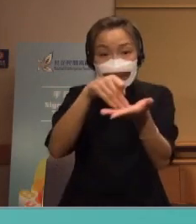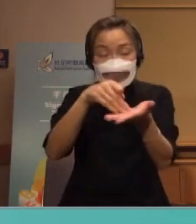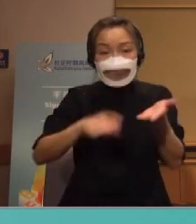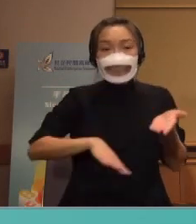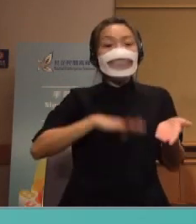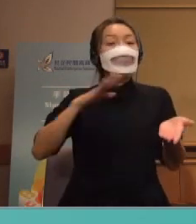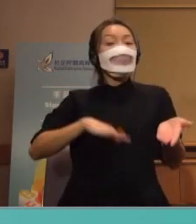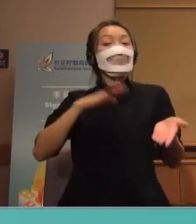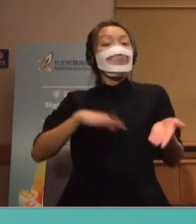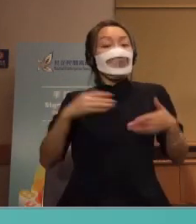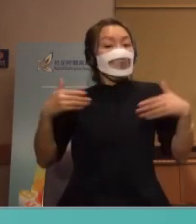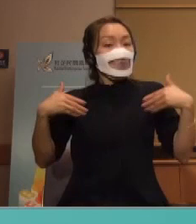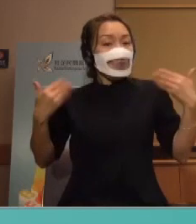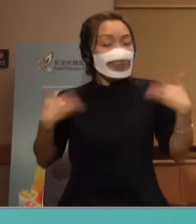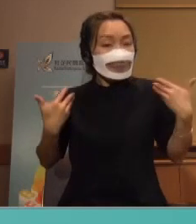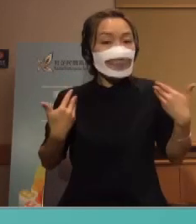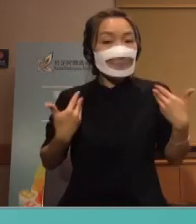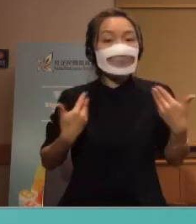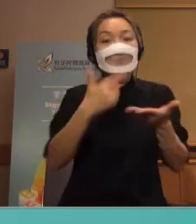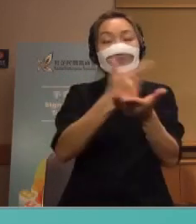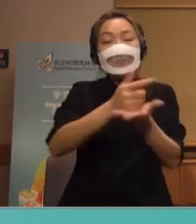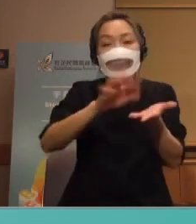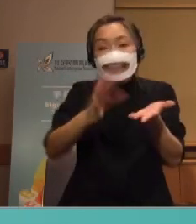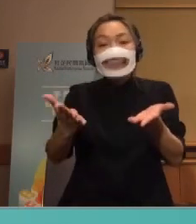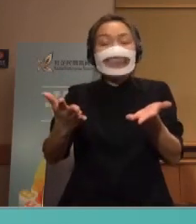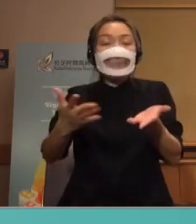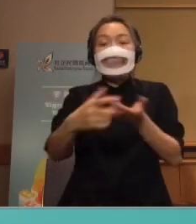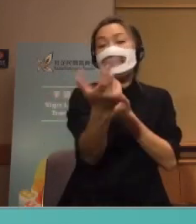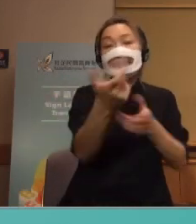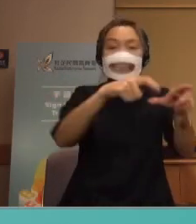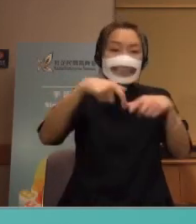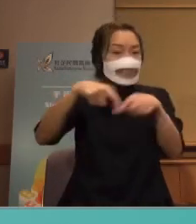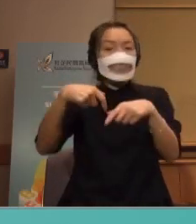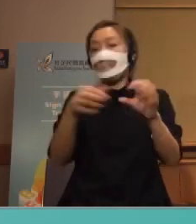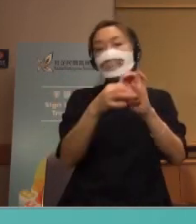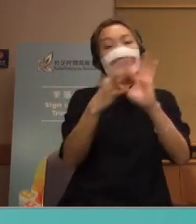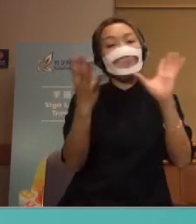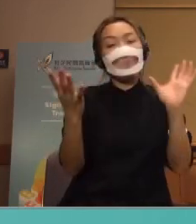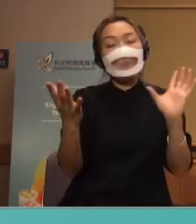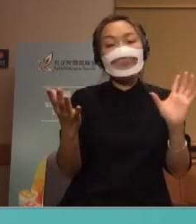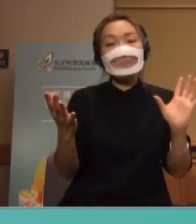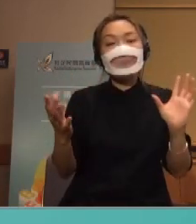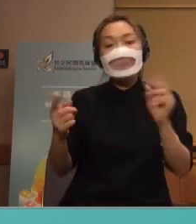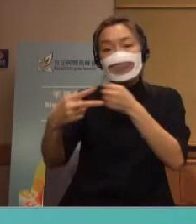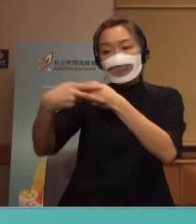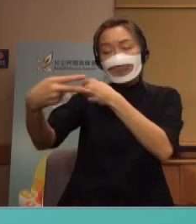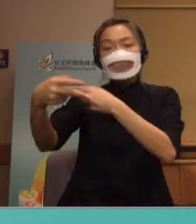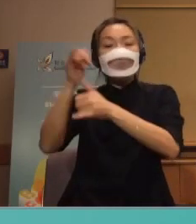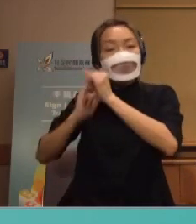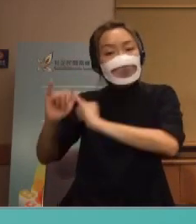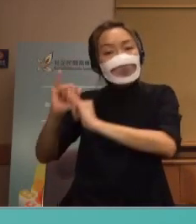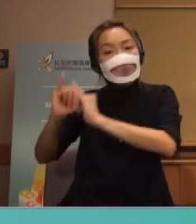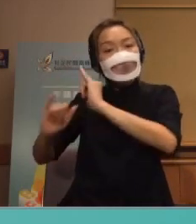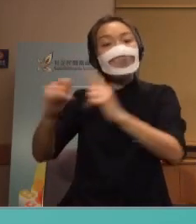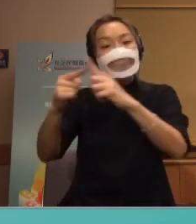really powerful. And the second thing is, I think there's a lot of traditional people who have stored up huge ecosystems